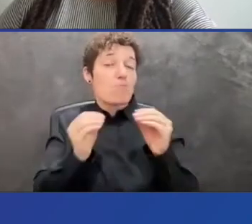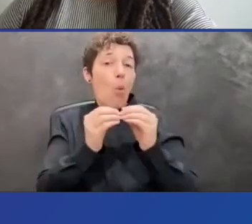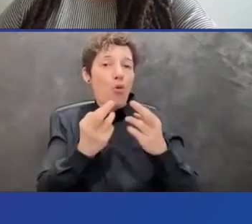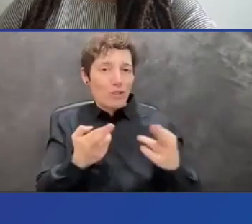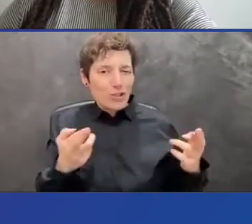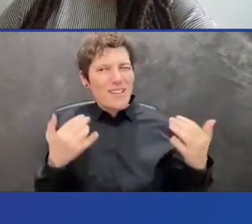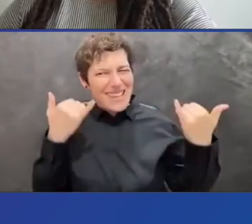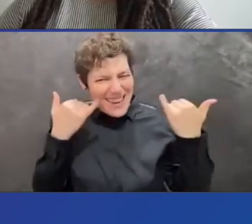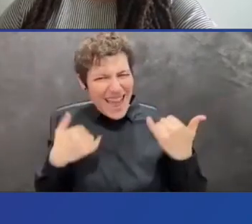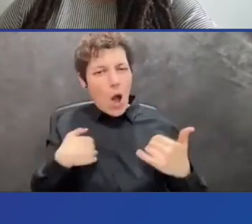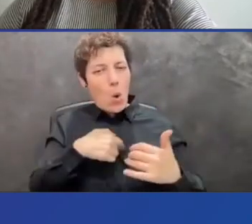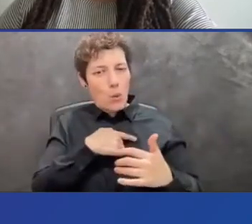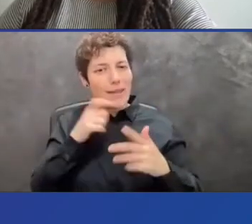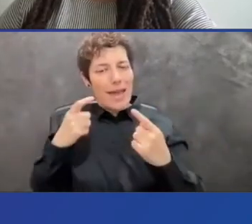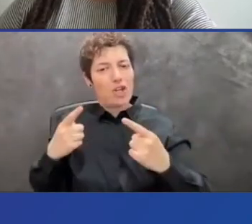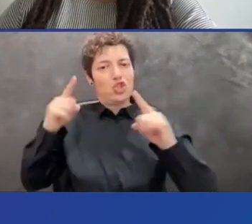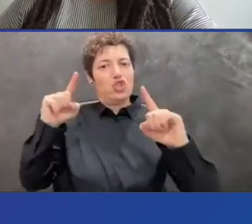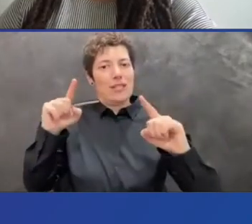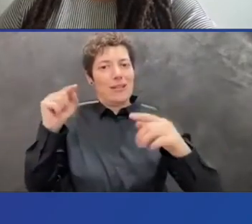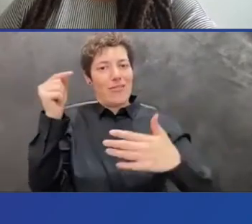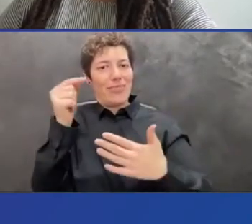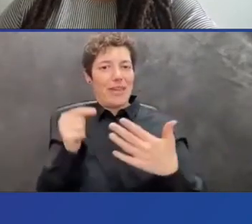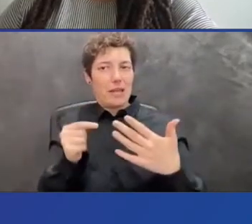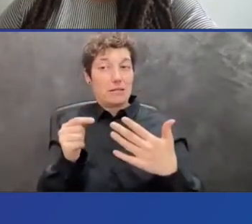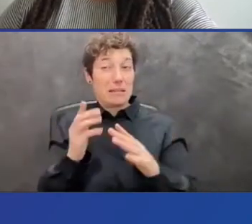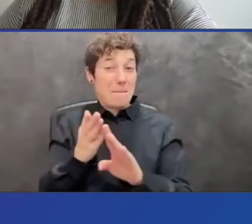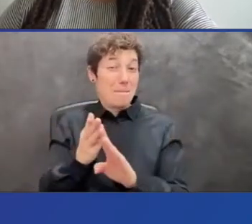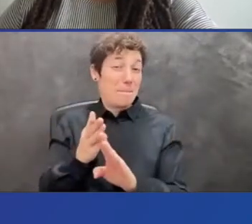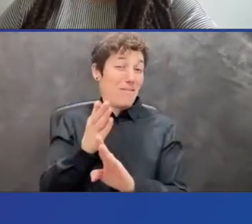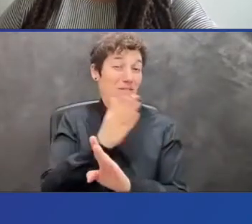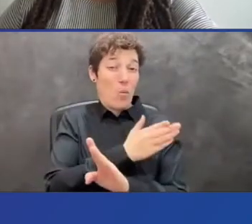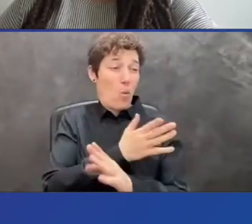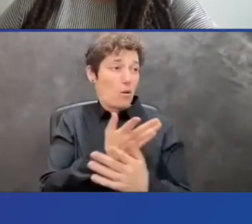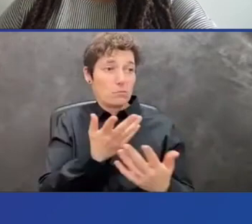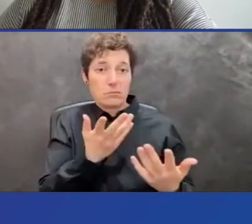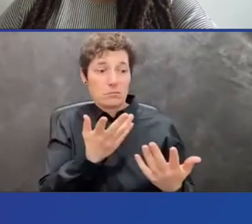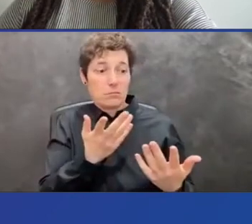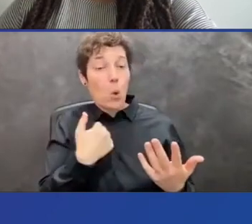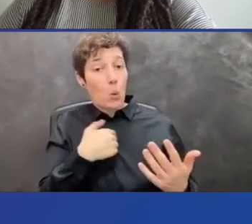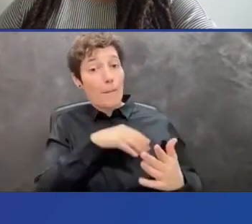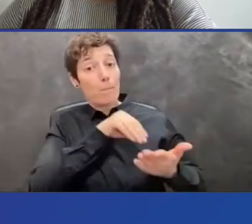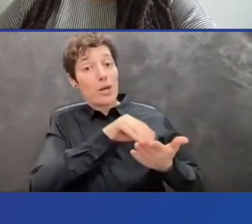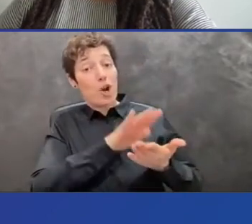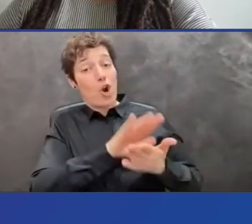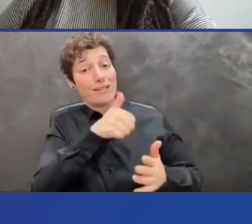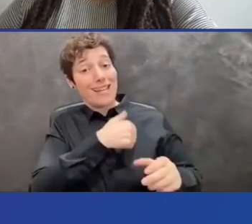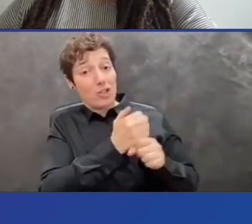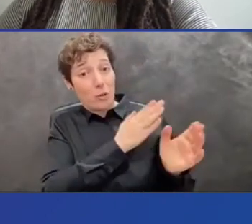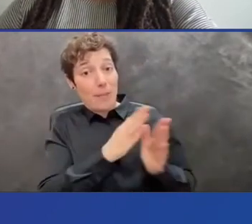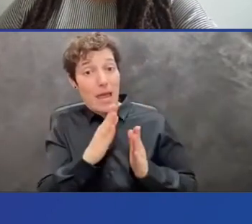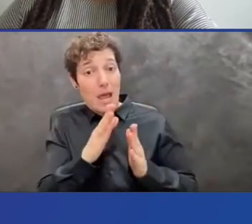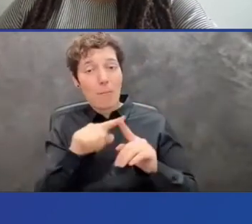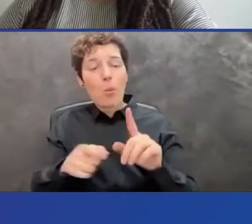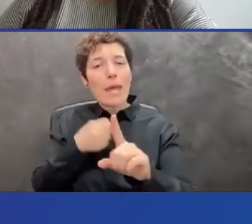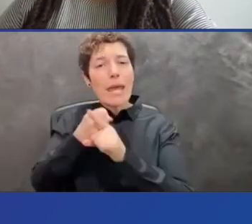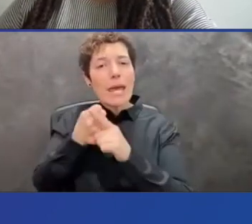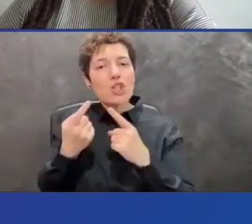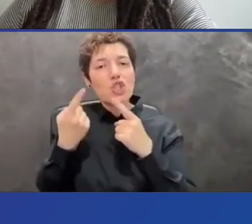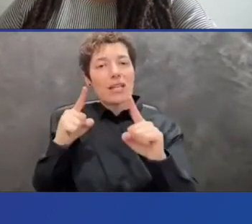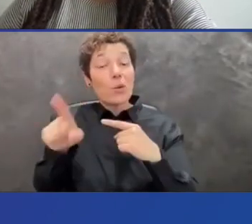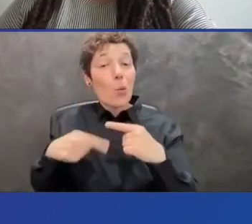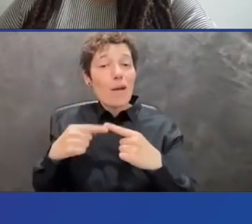been able to achieve things that were in our 10-year plan in 5. We've been able to, and